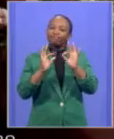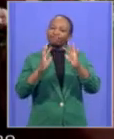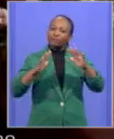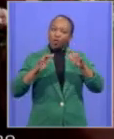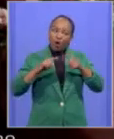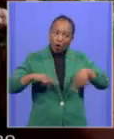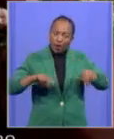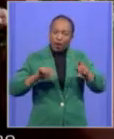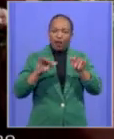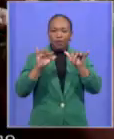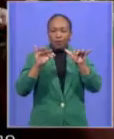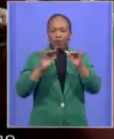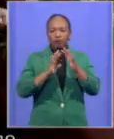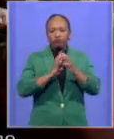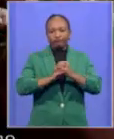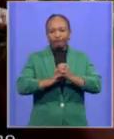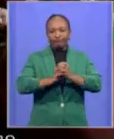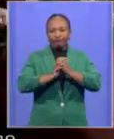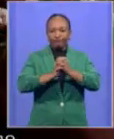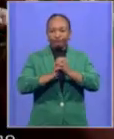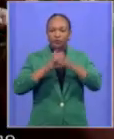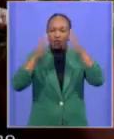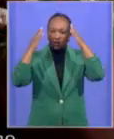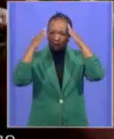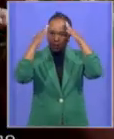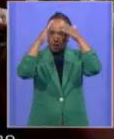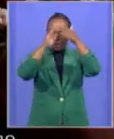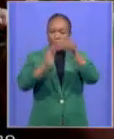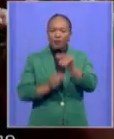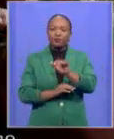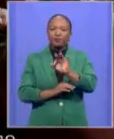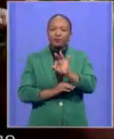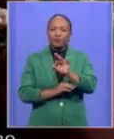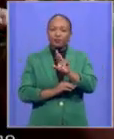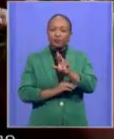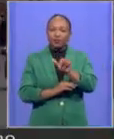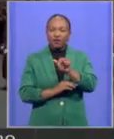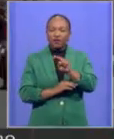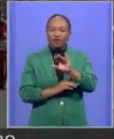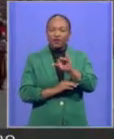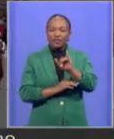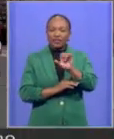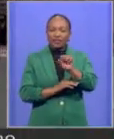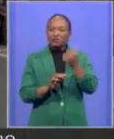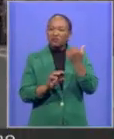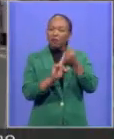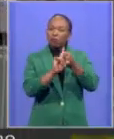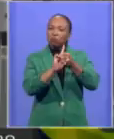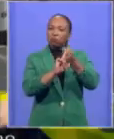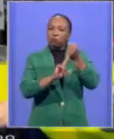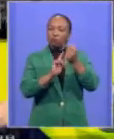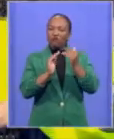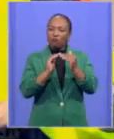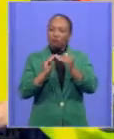Lefatshe le saretswe ke ka o hlokahala ha Mopapa Francis ya tlotlwang ka o lwanela toka lefatshe ka bophara.